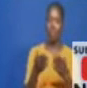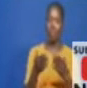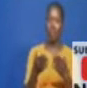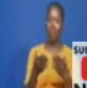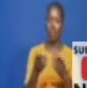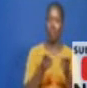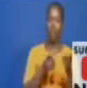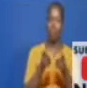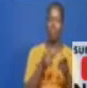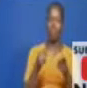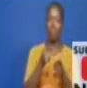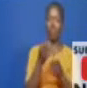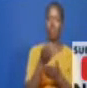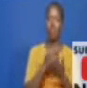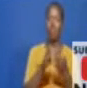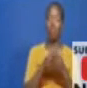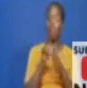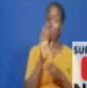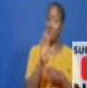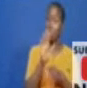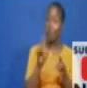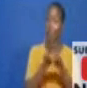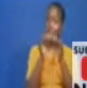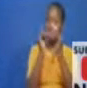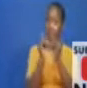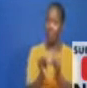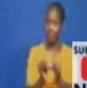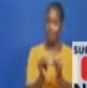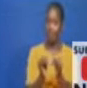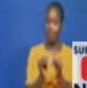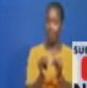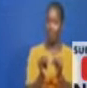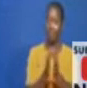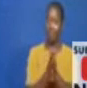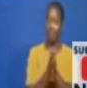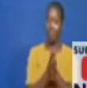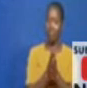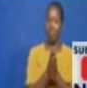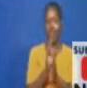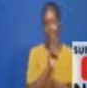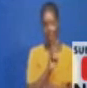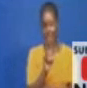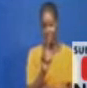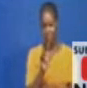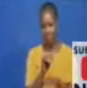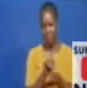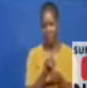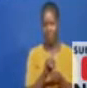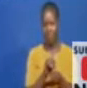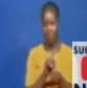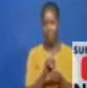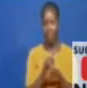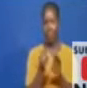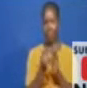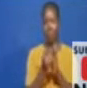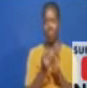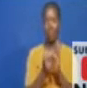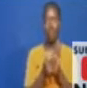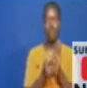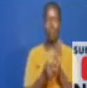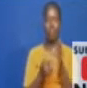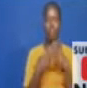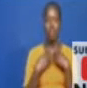economy. It starts with you as an individual. You look at the list of the